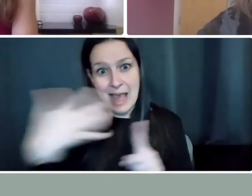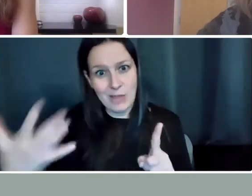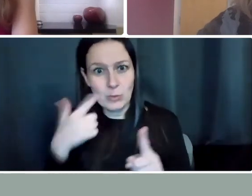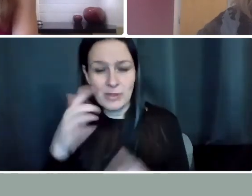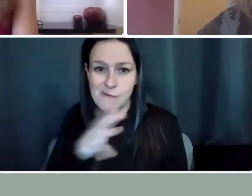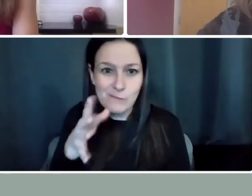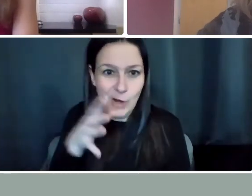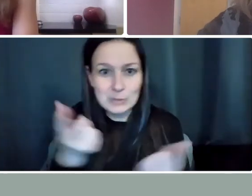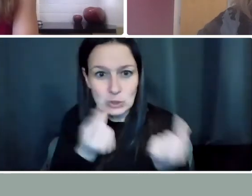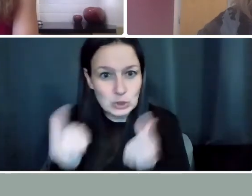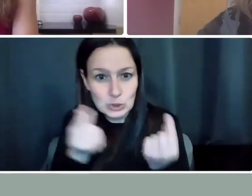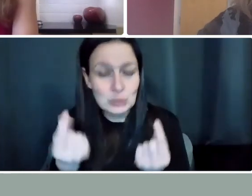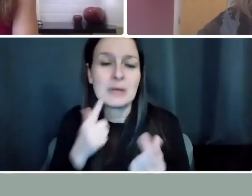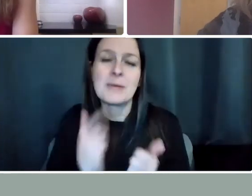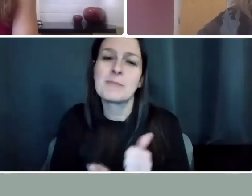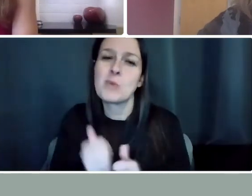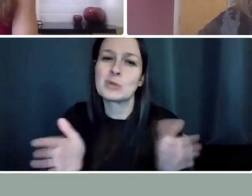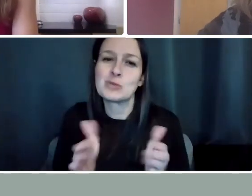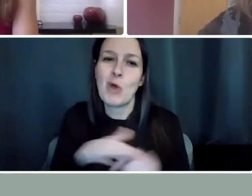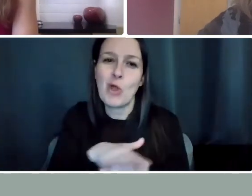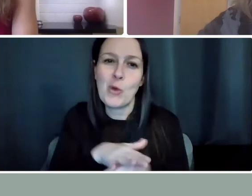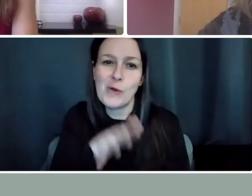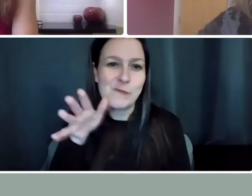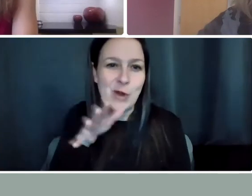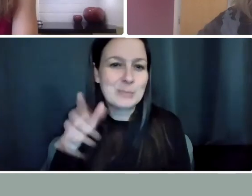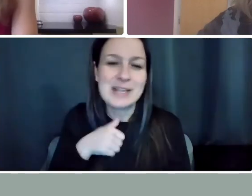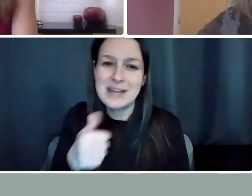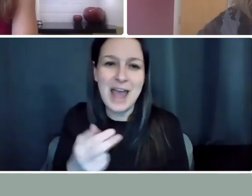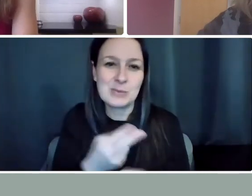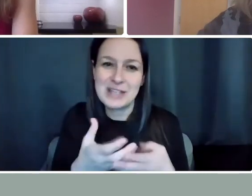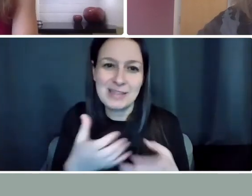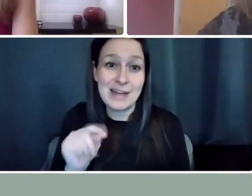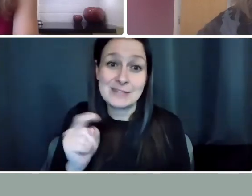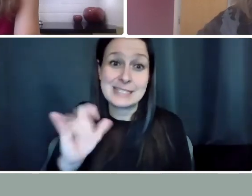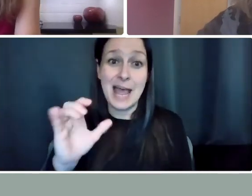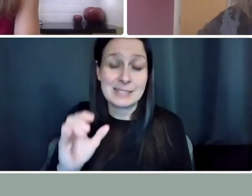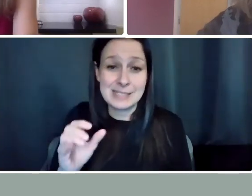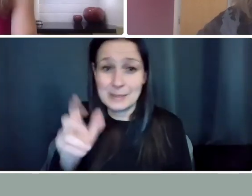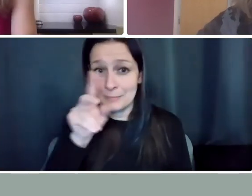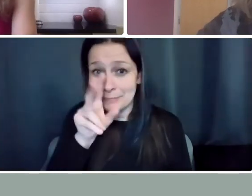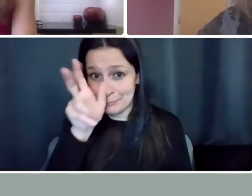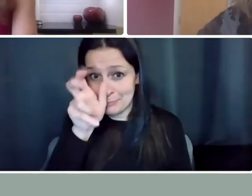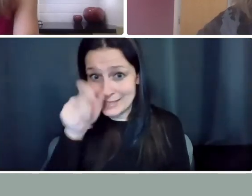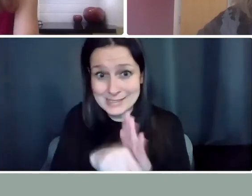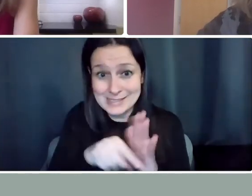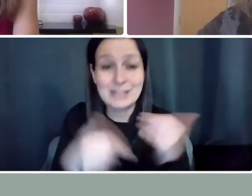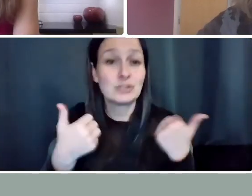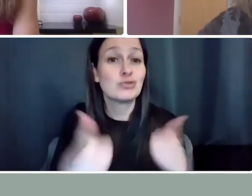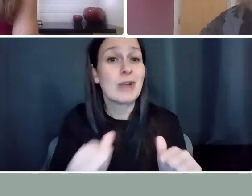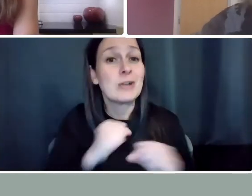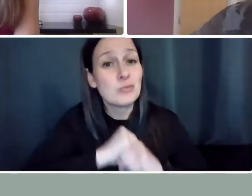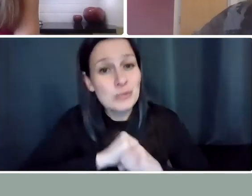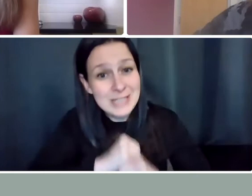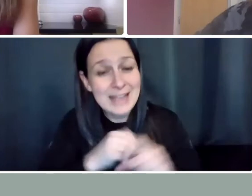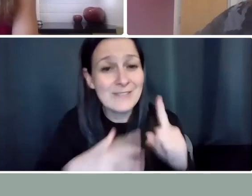farming practices. And most small local farms are not using a lot of toxic pesticides, right? They also are trying to protect the environment, support